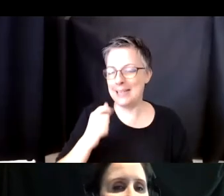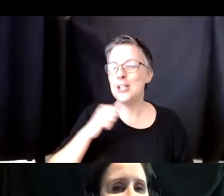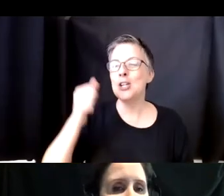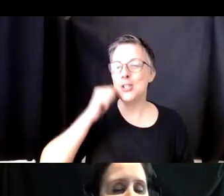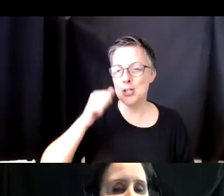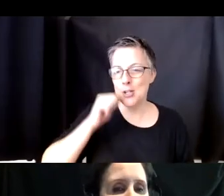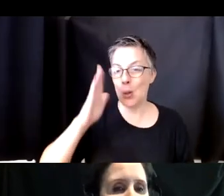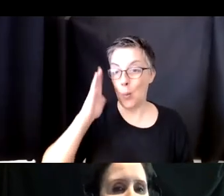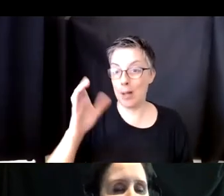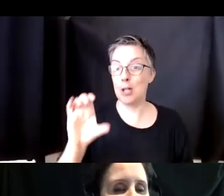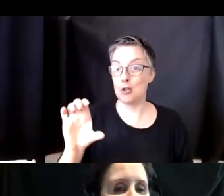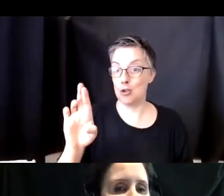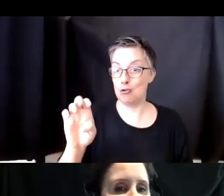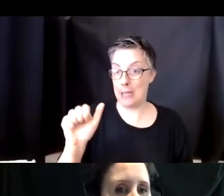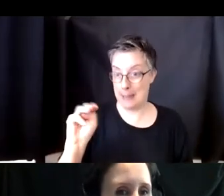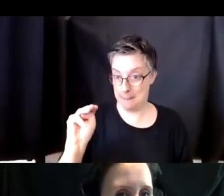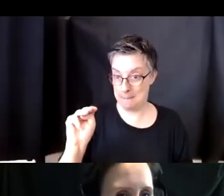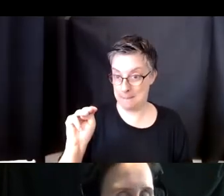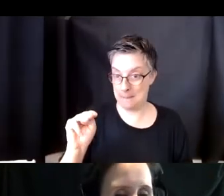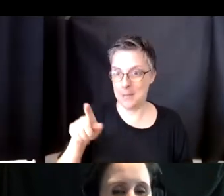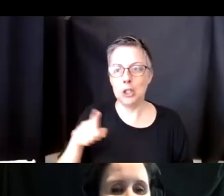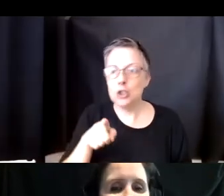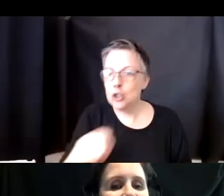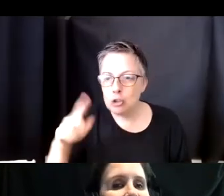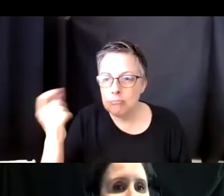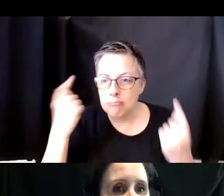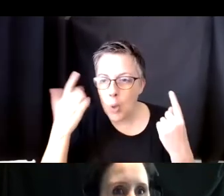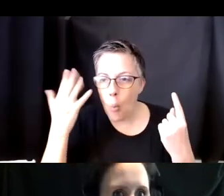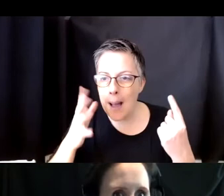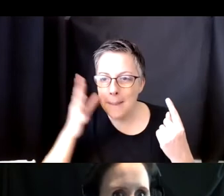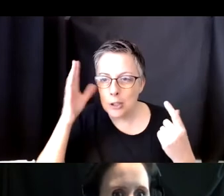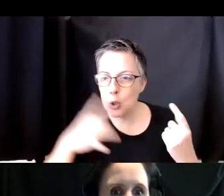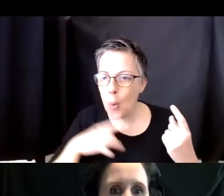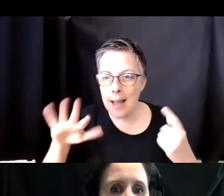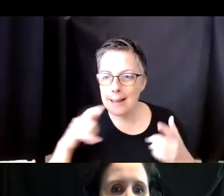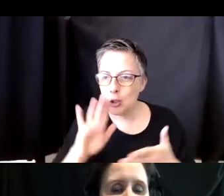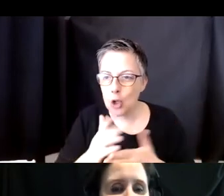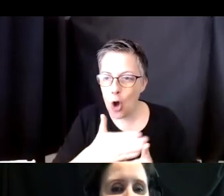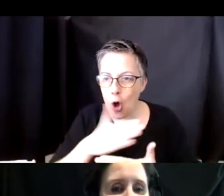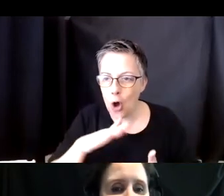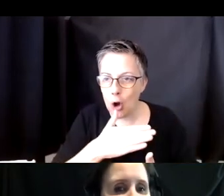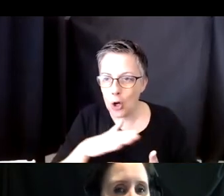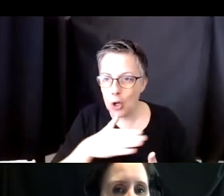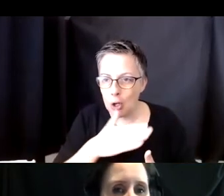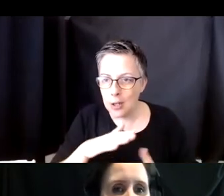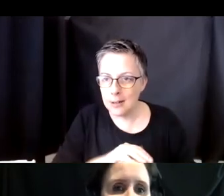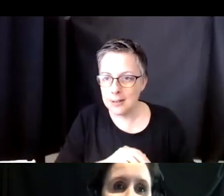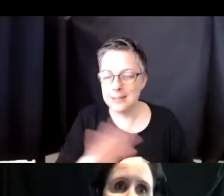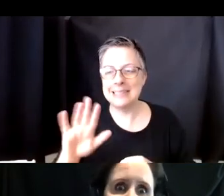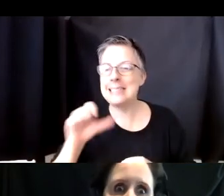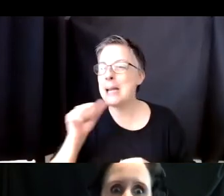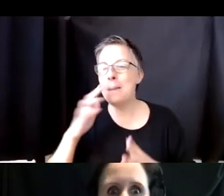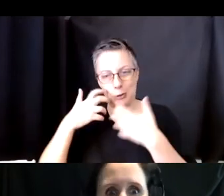didn't understand why her parent did not like that song. And now she understood, because it means something other than